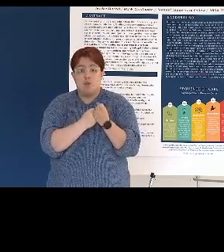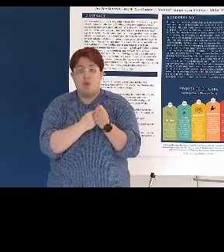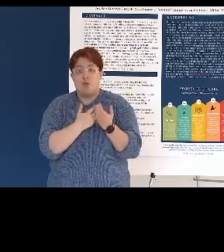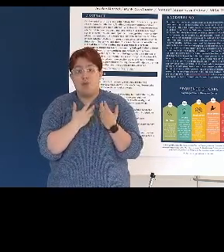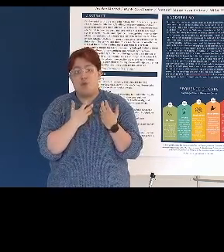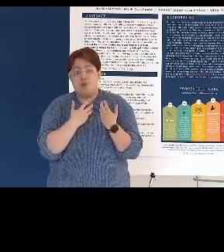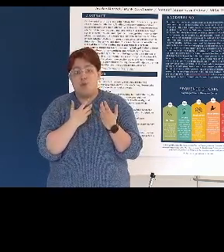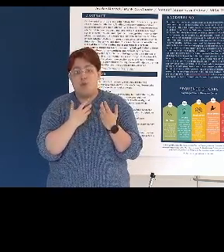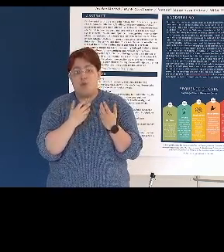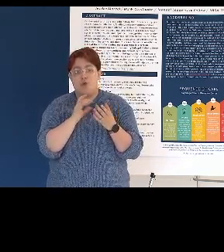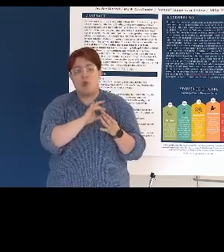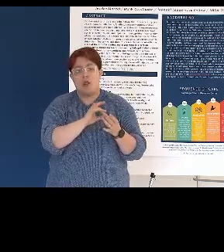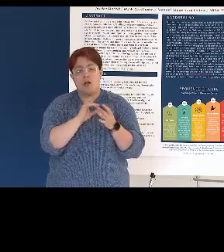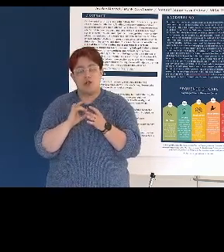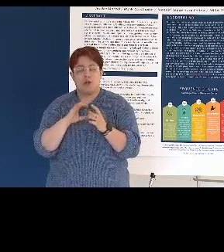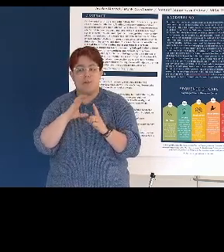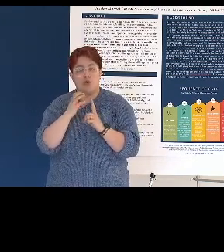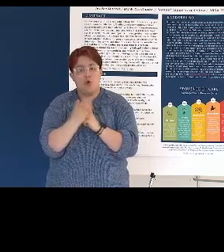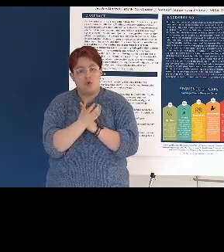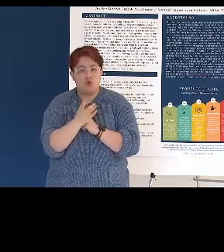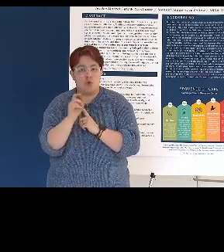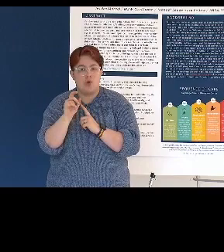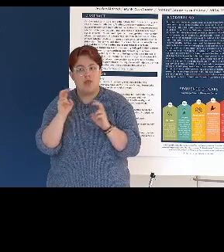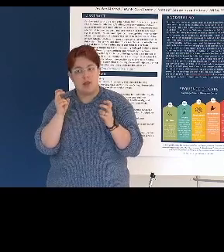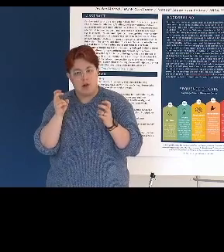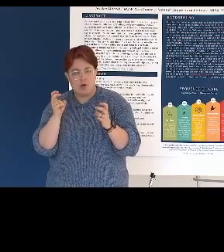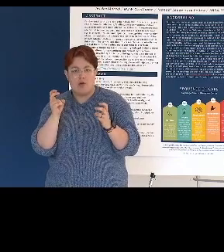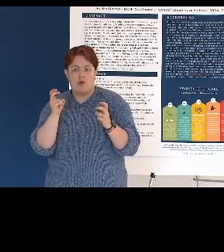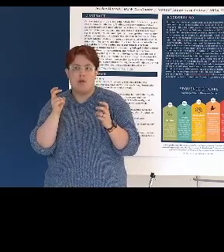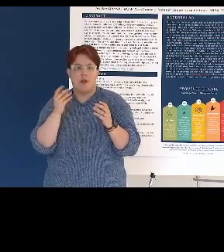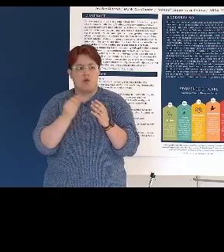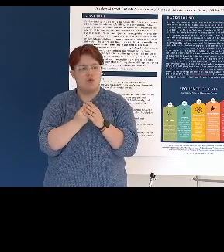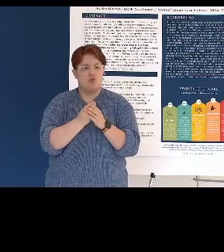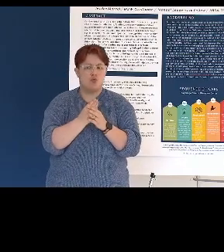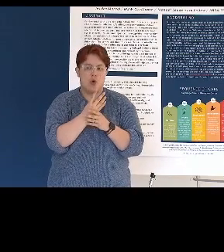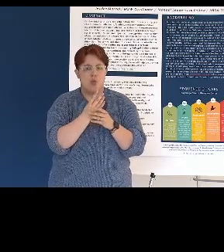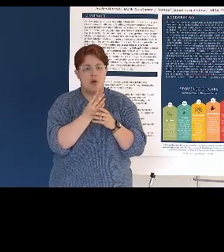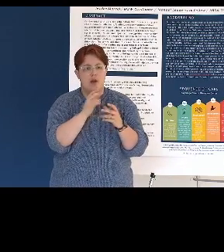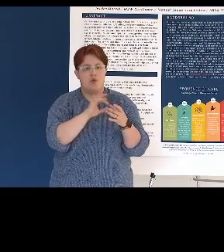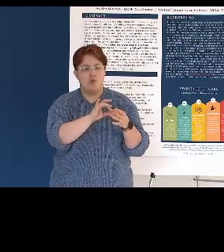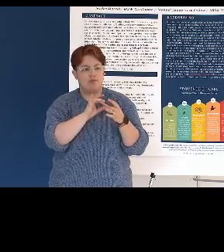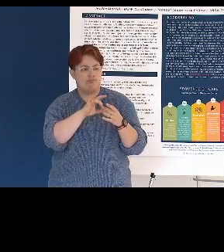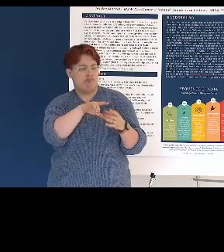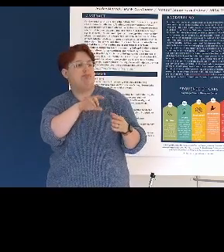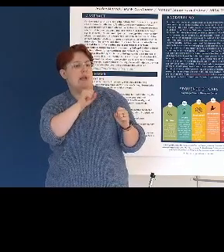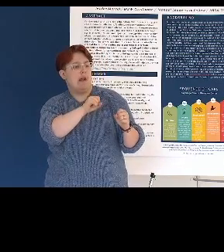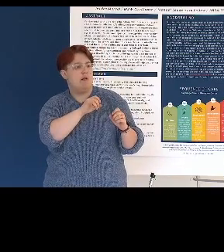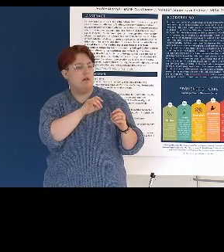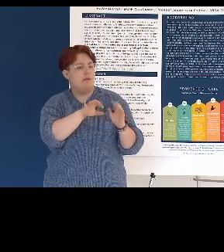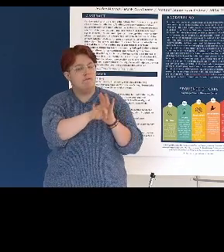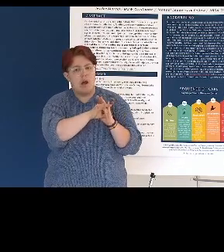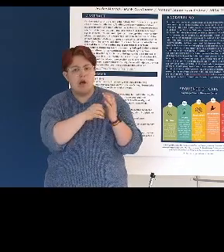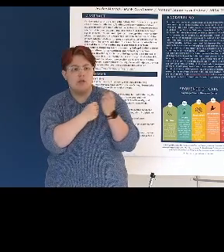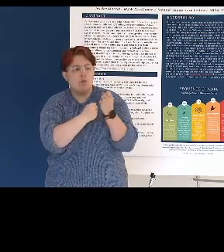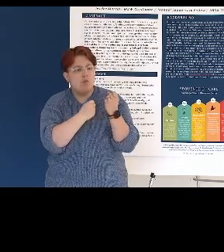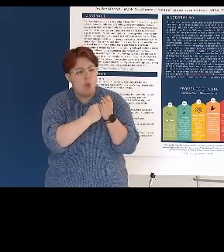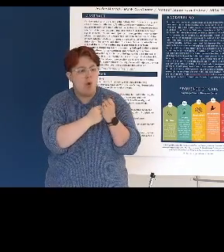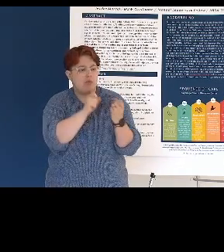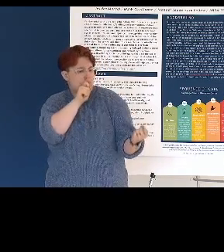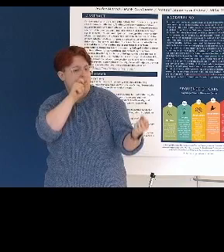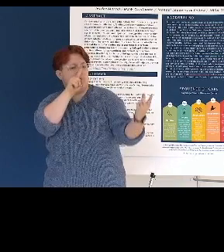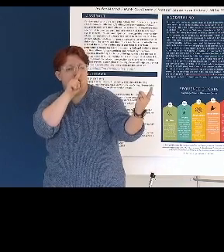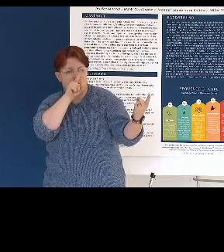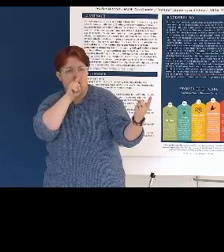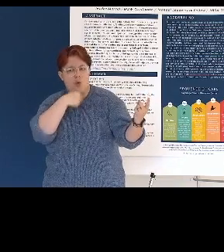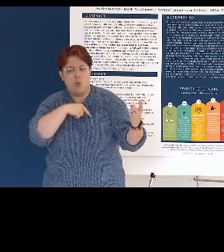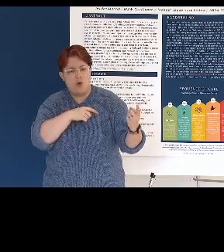relational cultural theory, just the idea that growth fostering relationships are sources of mutual support and empathy. The idea that we learn